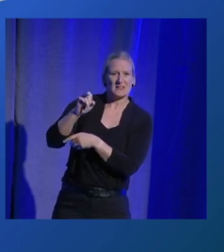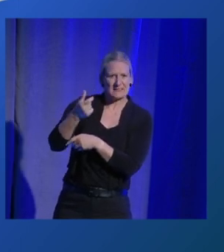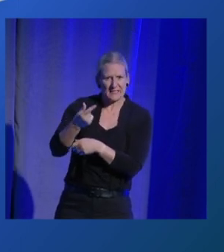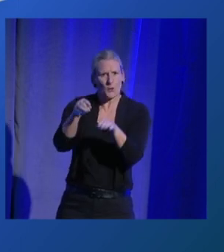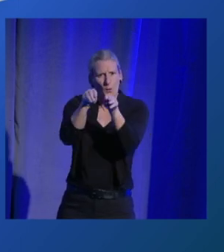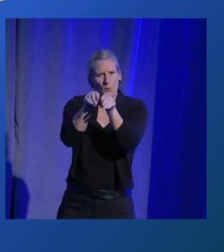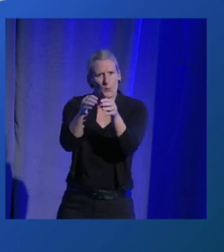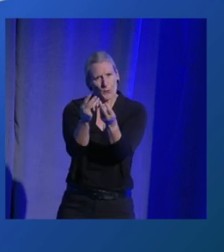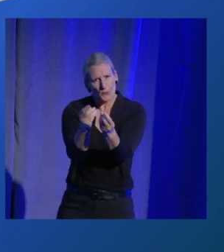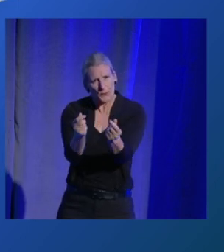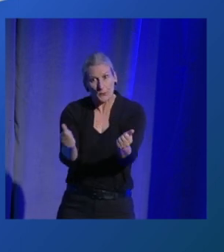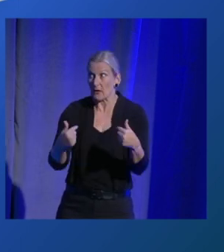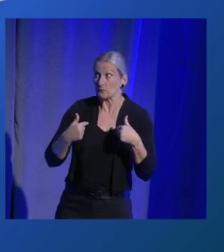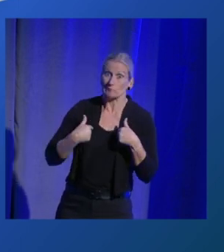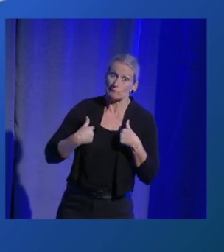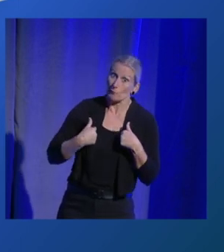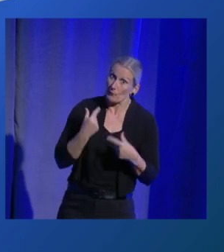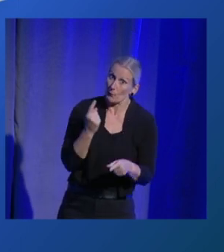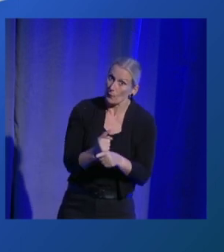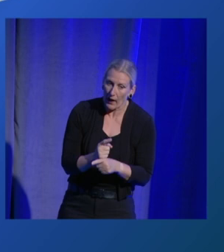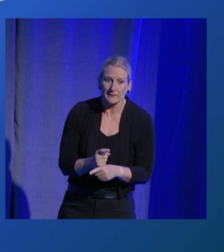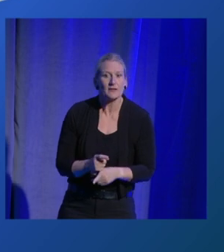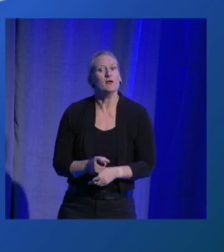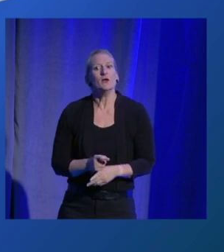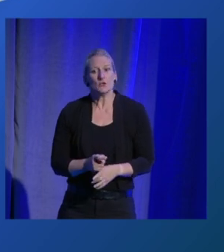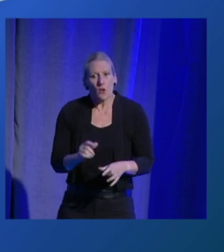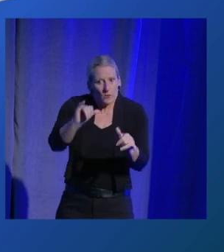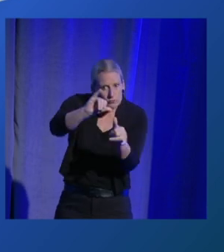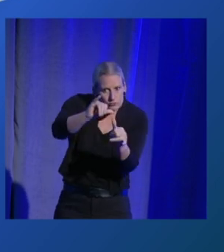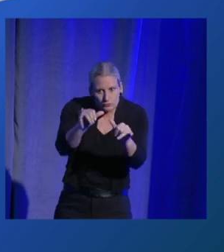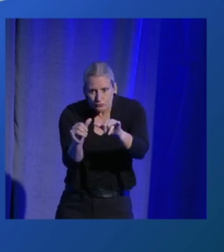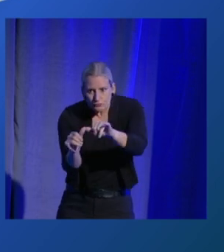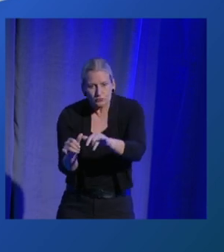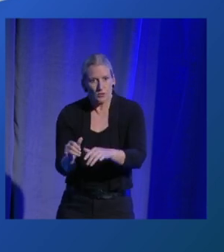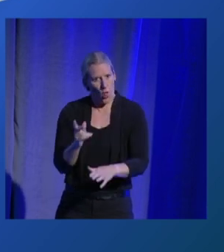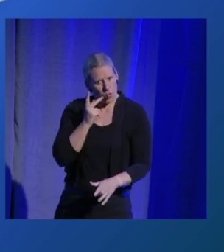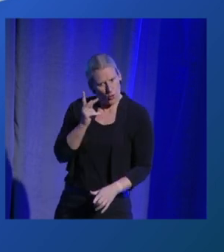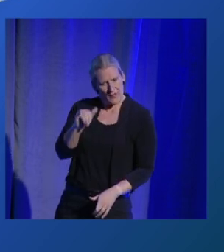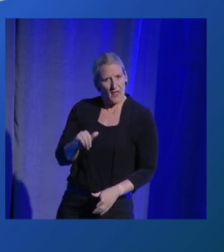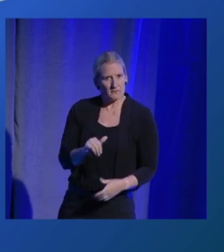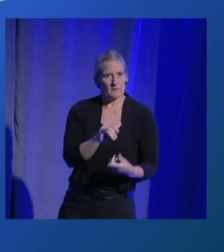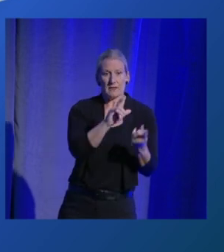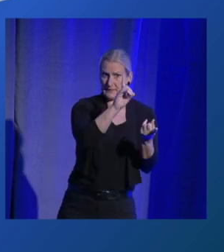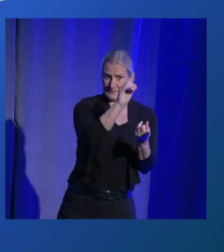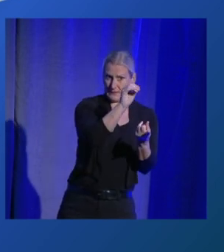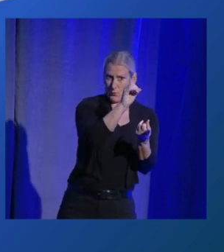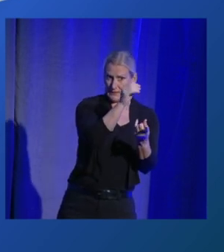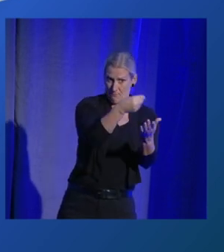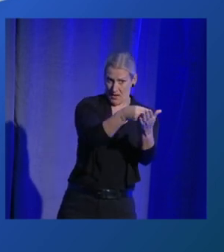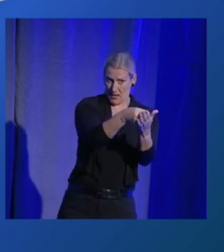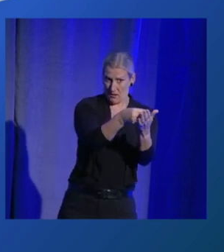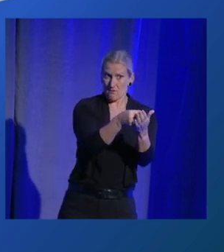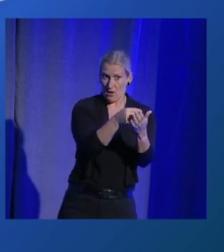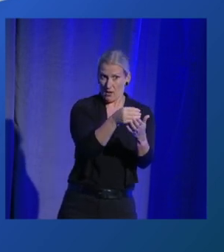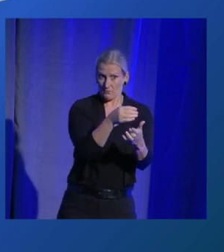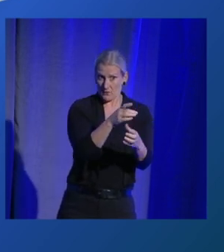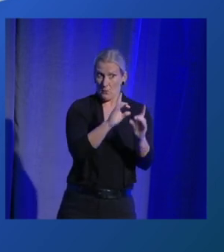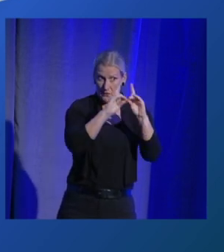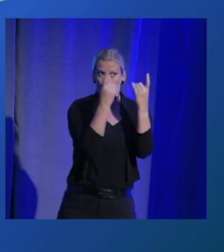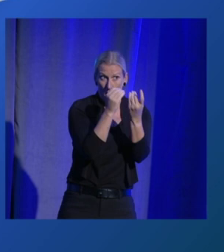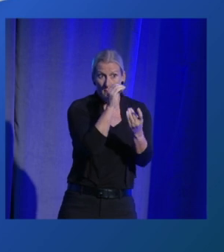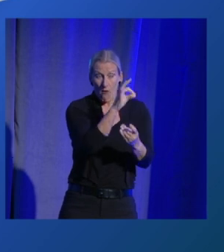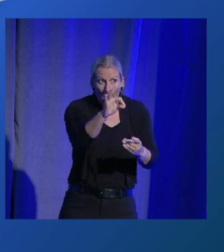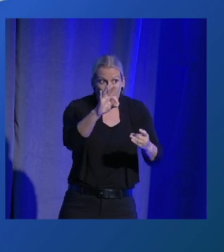and its response to climate change so look at that DOD funding right and